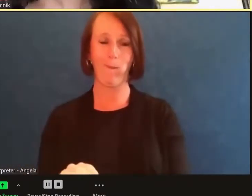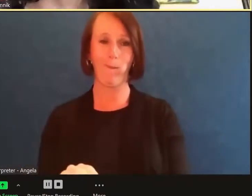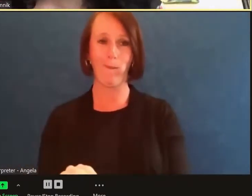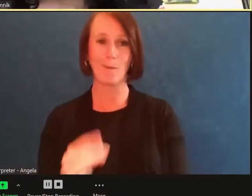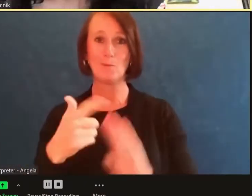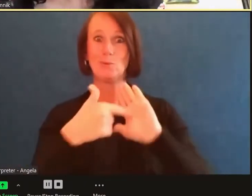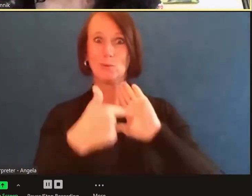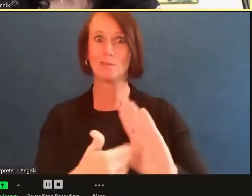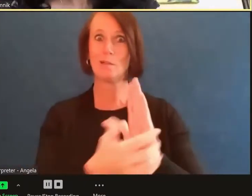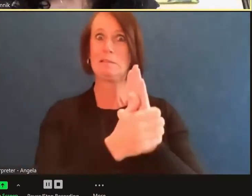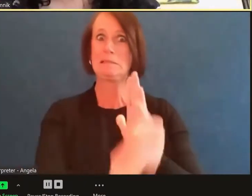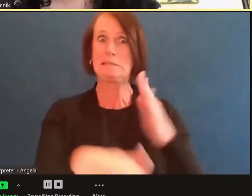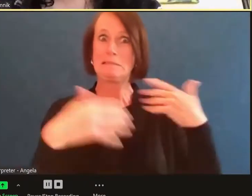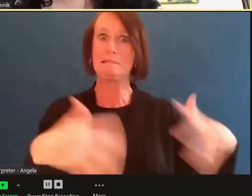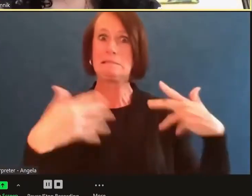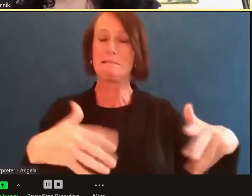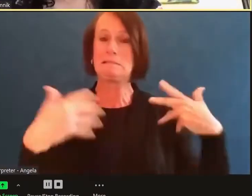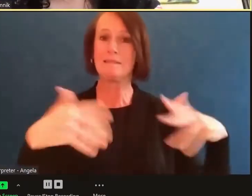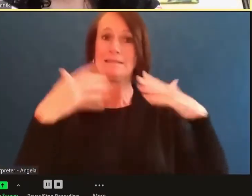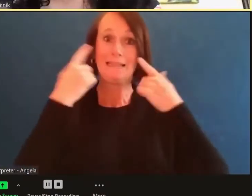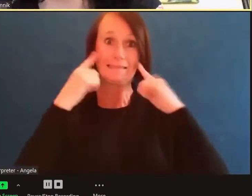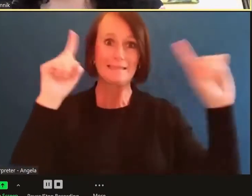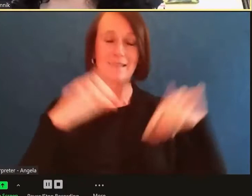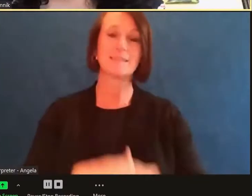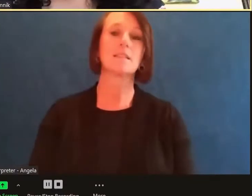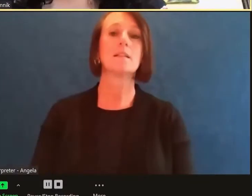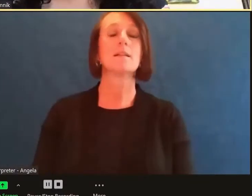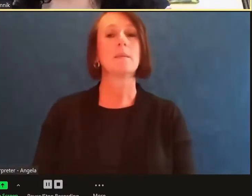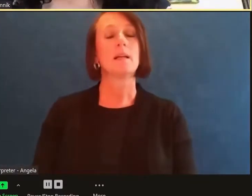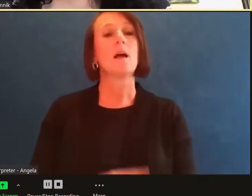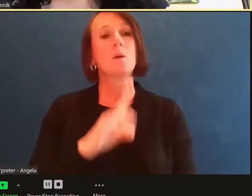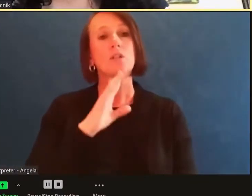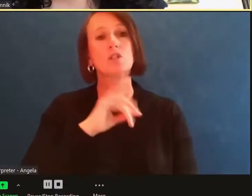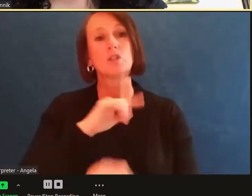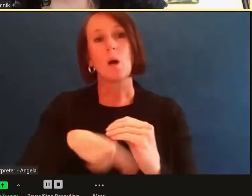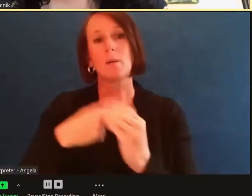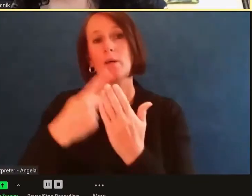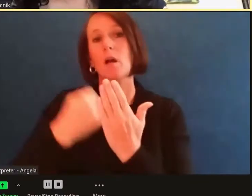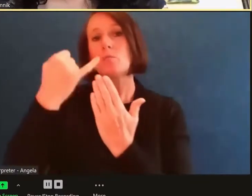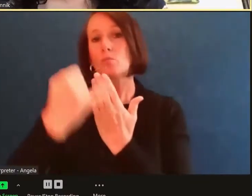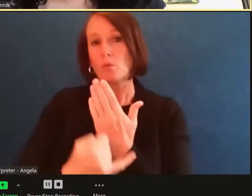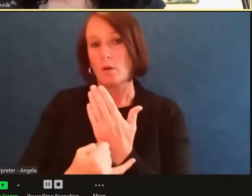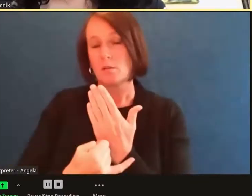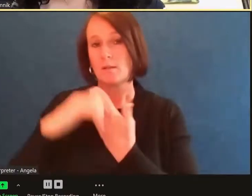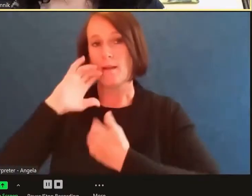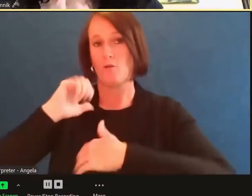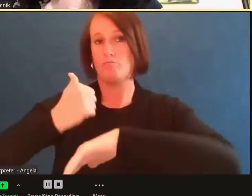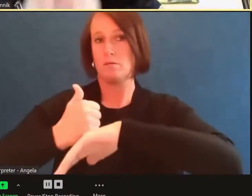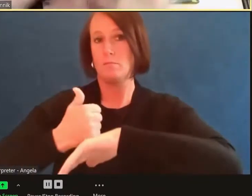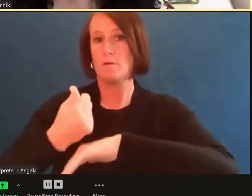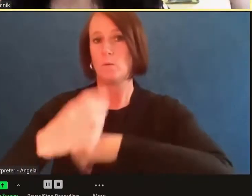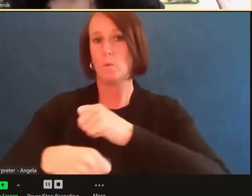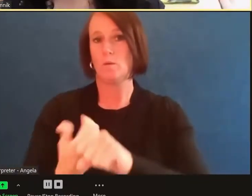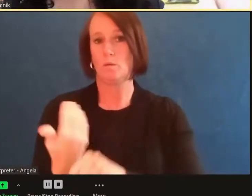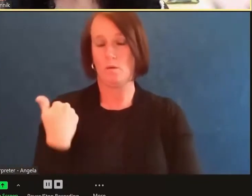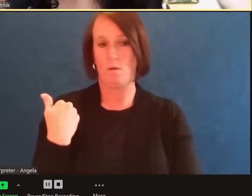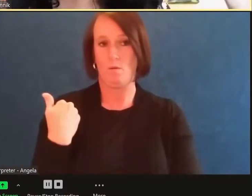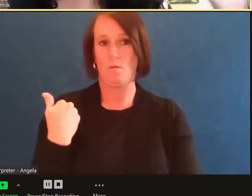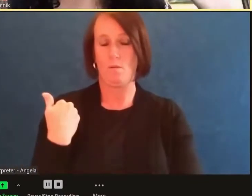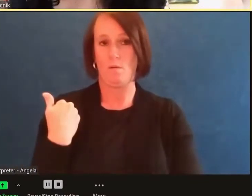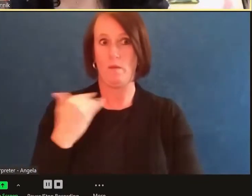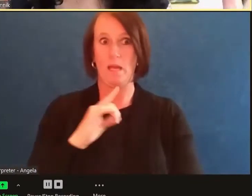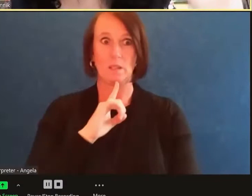to talk about a project that you started a couple of years ago that has sparked